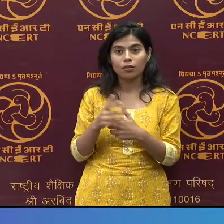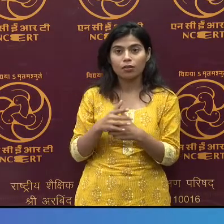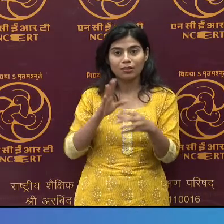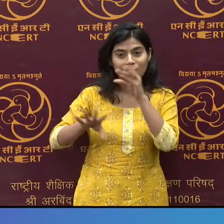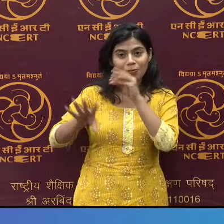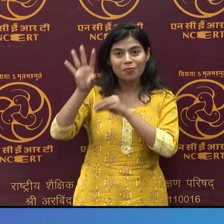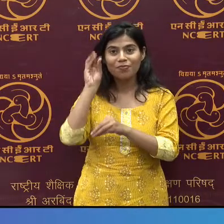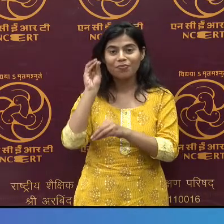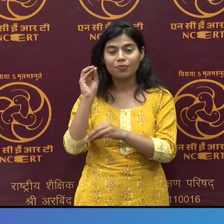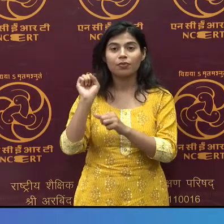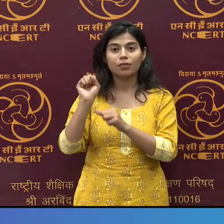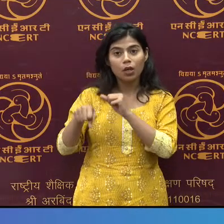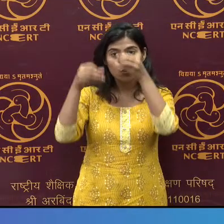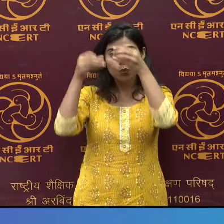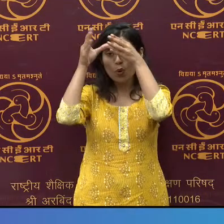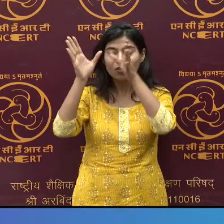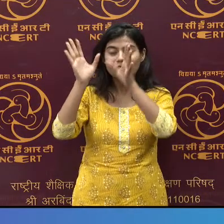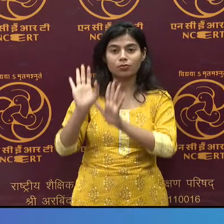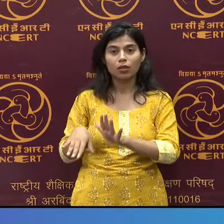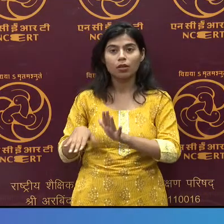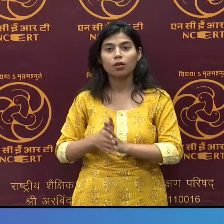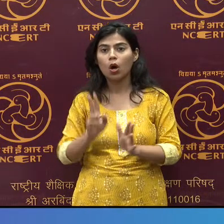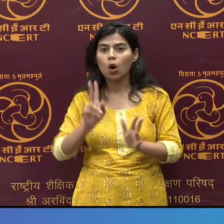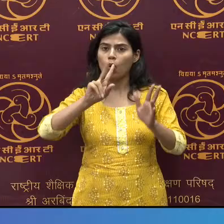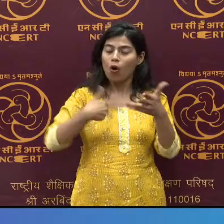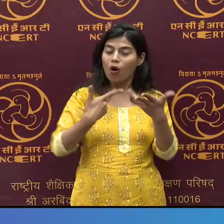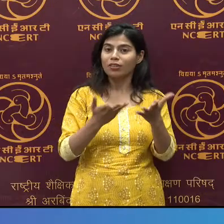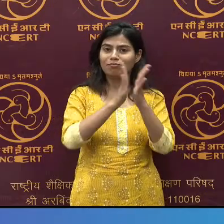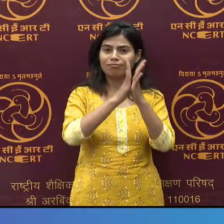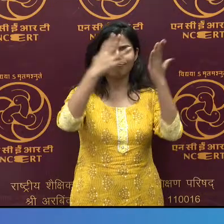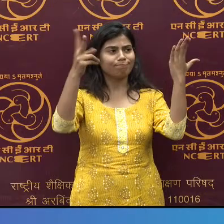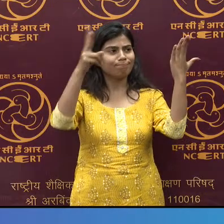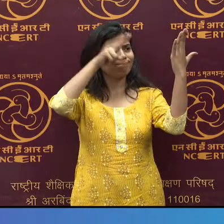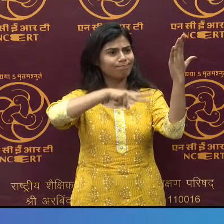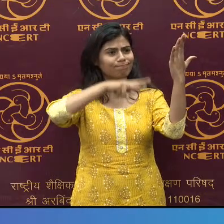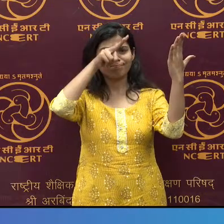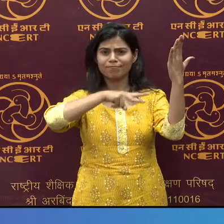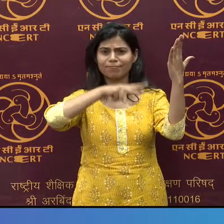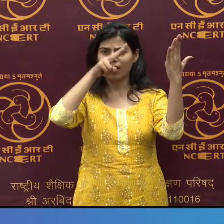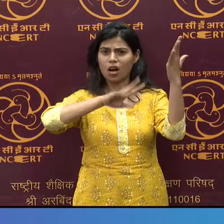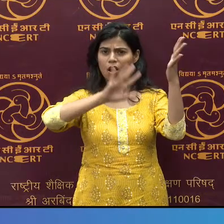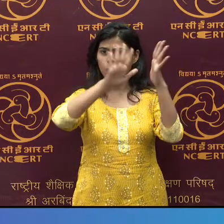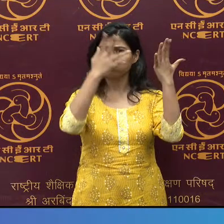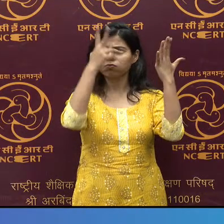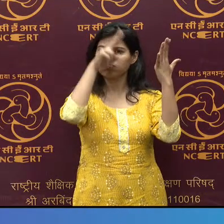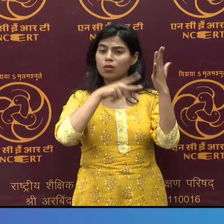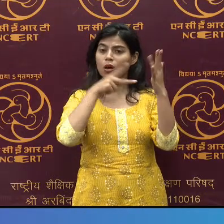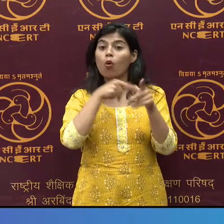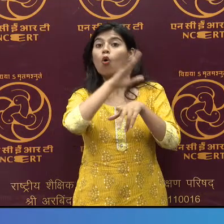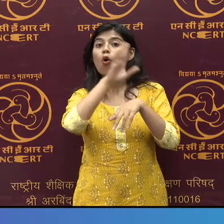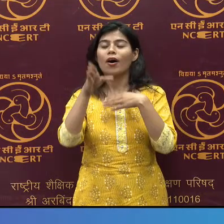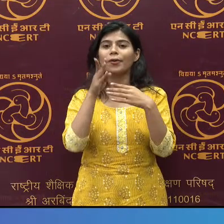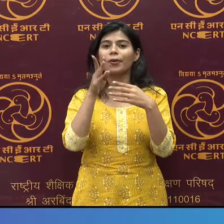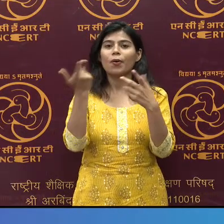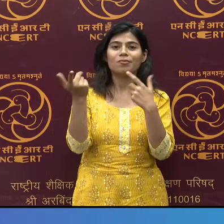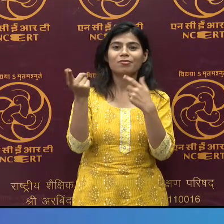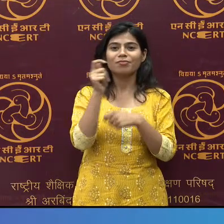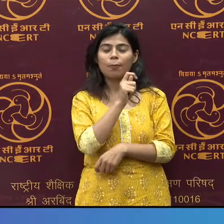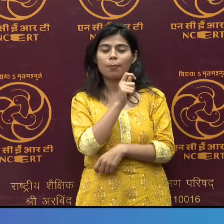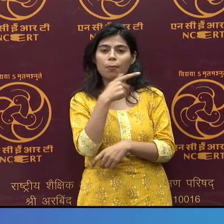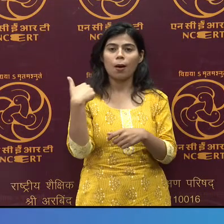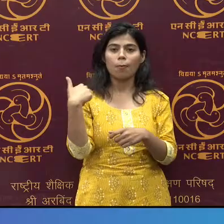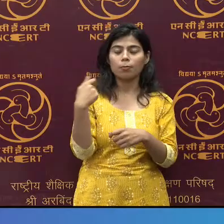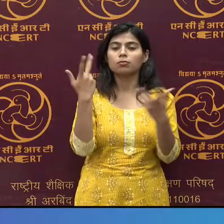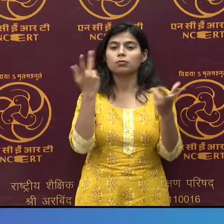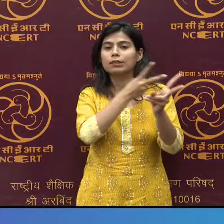can read e-magazines, you can read newspapers, or even blogs. You can subscribe to good blogs, you can do that. You can ask your teachers